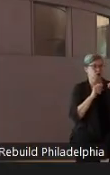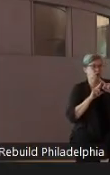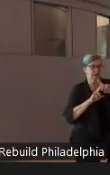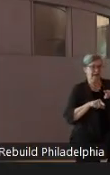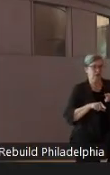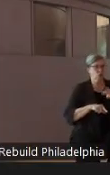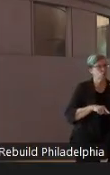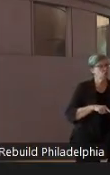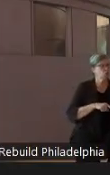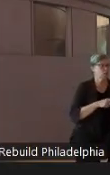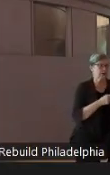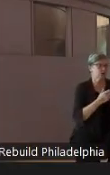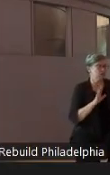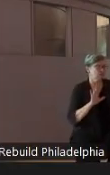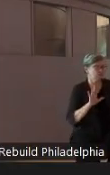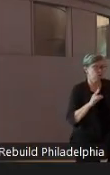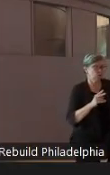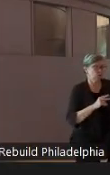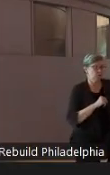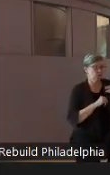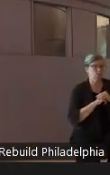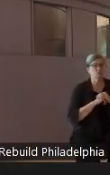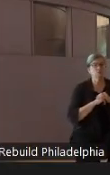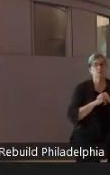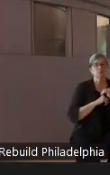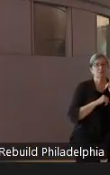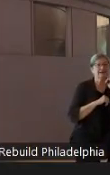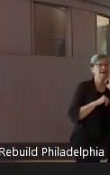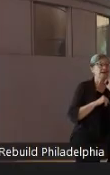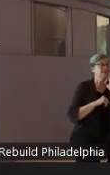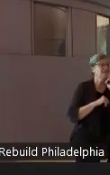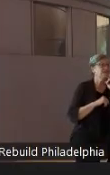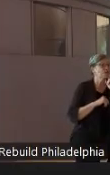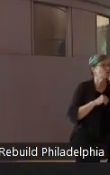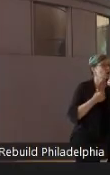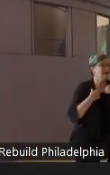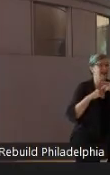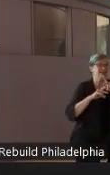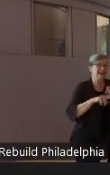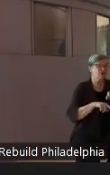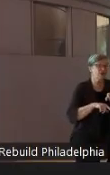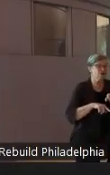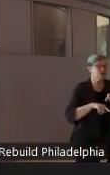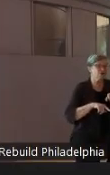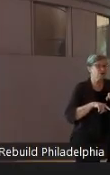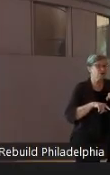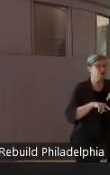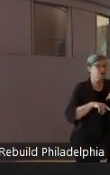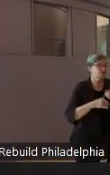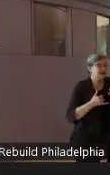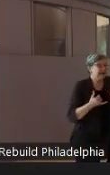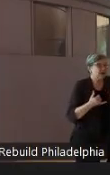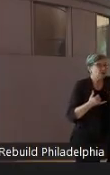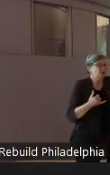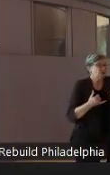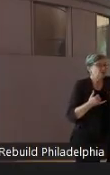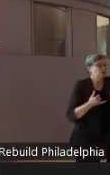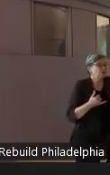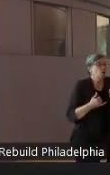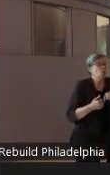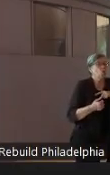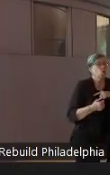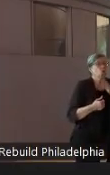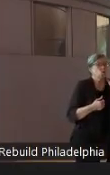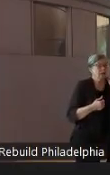I'm going to take 2 questions. And if by any chance we don't have answers for your questions right now,